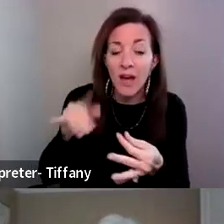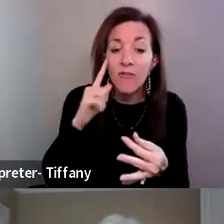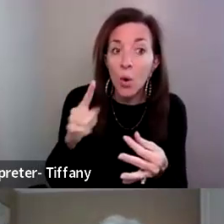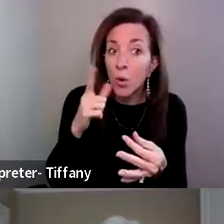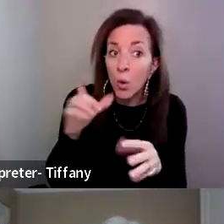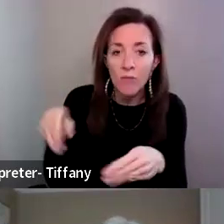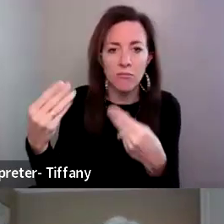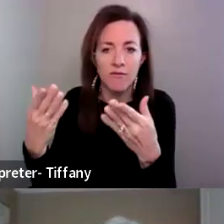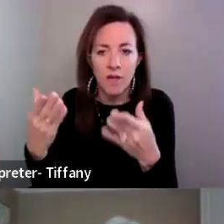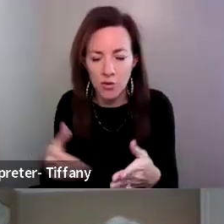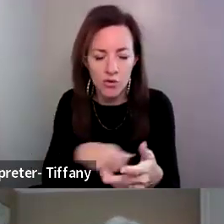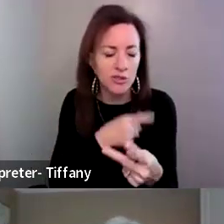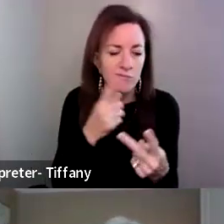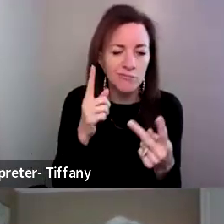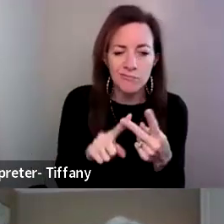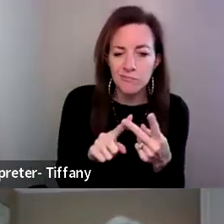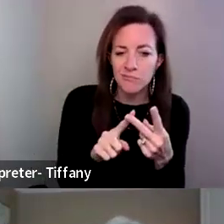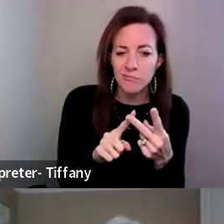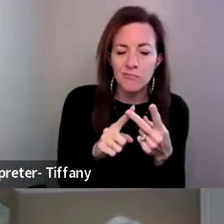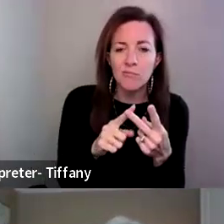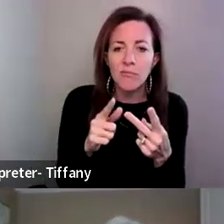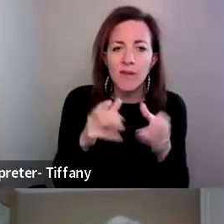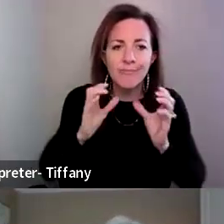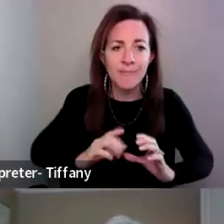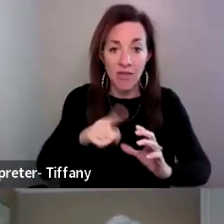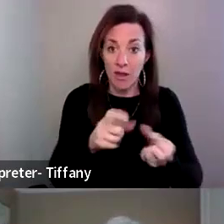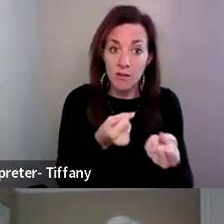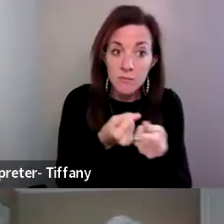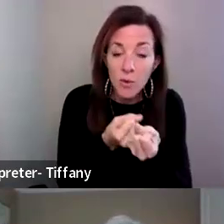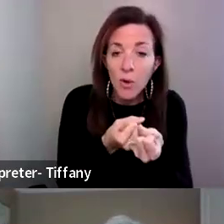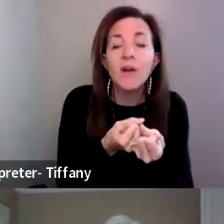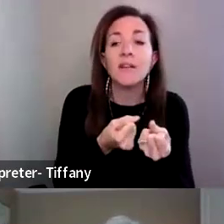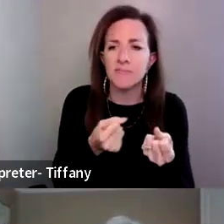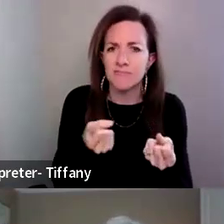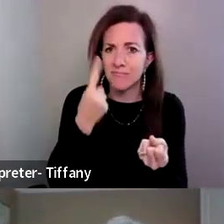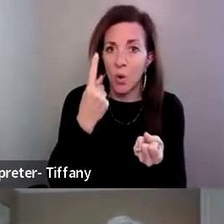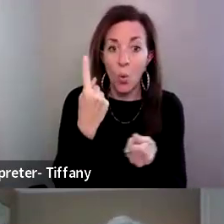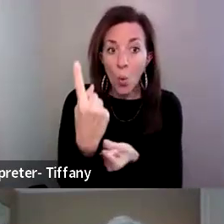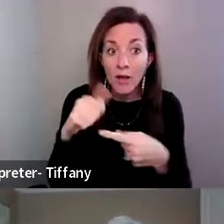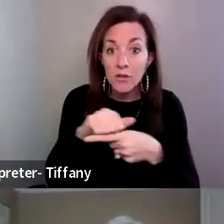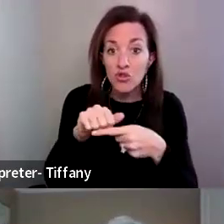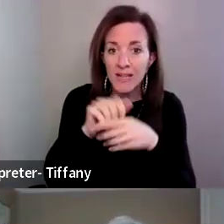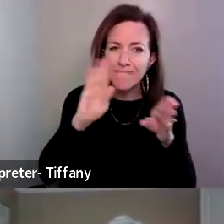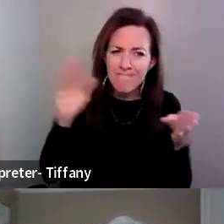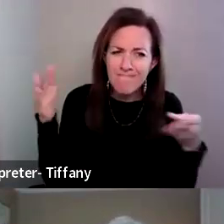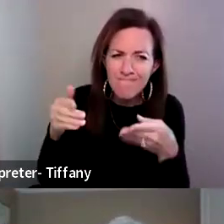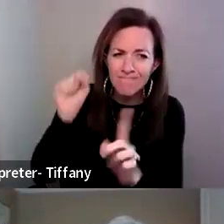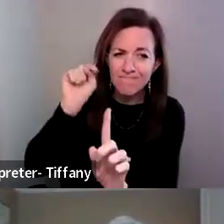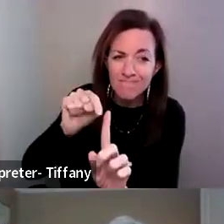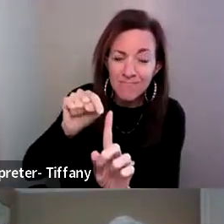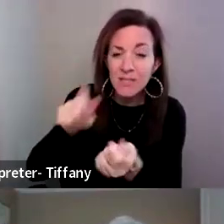providers, for individuals they're supporting. We're going to have one of them that's really geared toward and specific